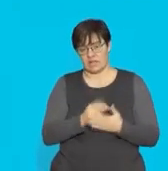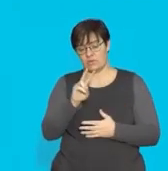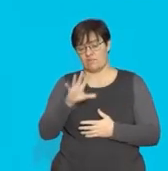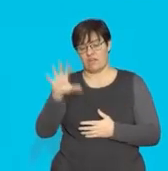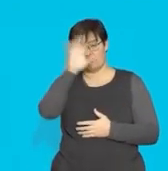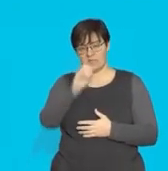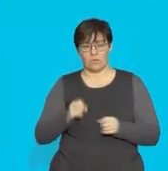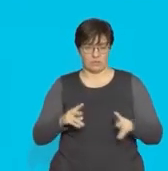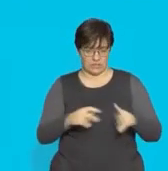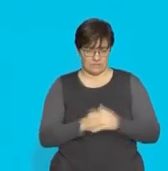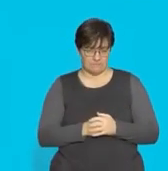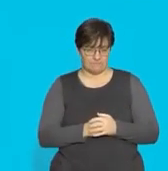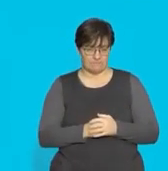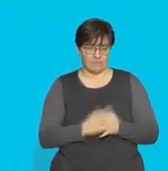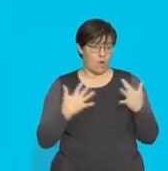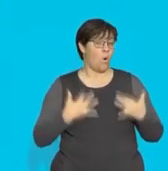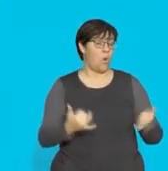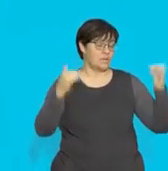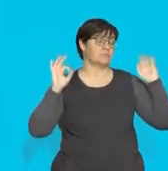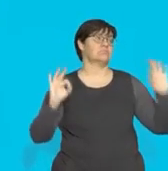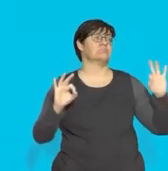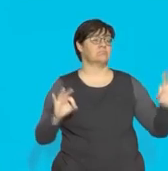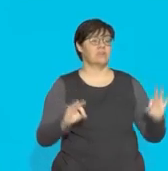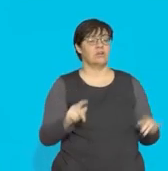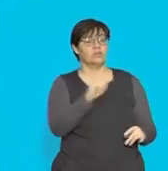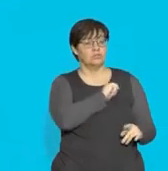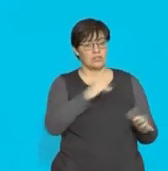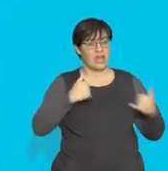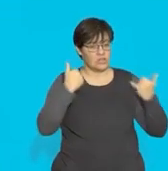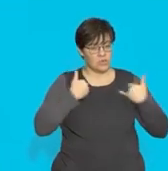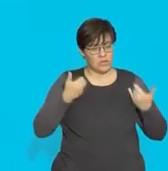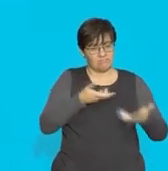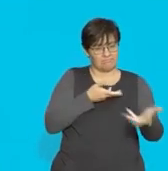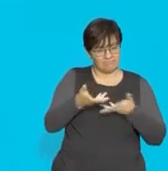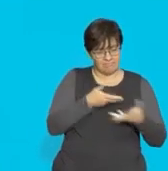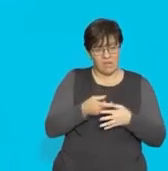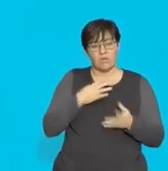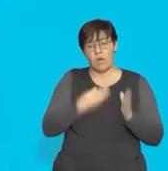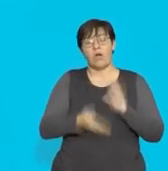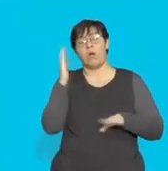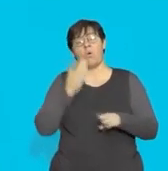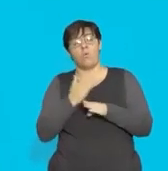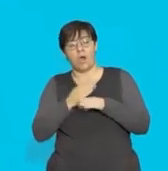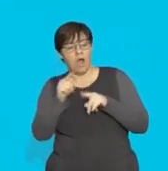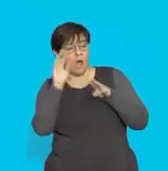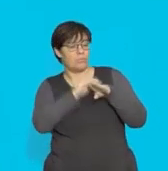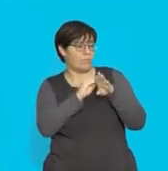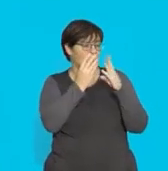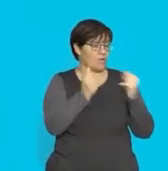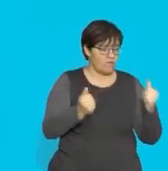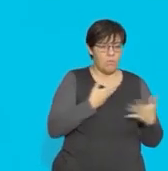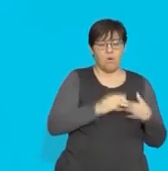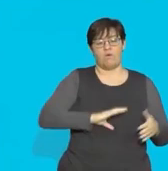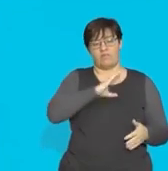be affected, a 25% chance. Guys, you've been a fantastic audience today. Trust that you've enjoyed the interaction, that you can go and work